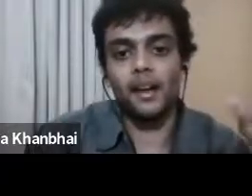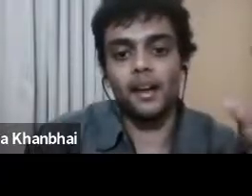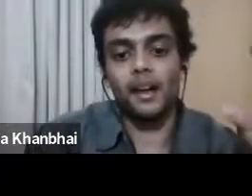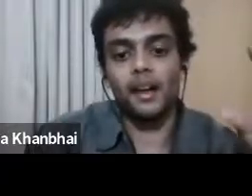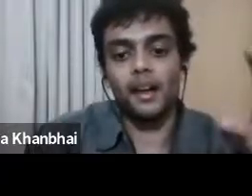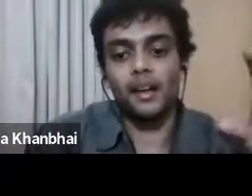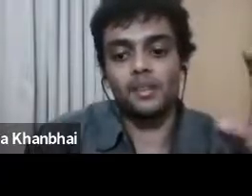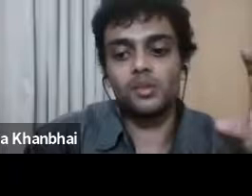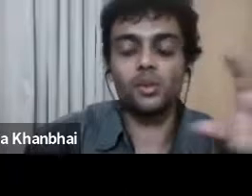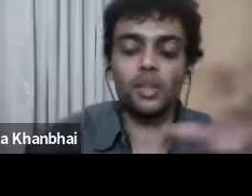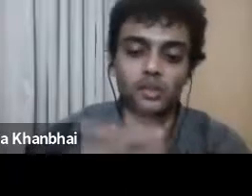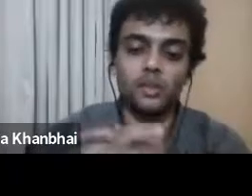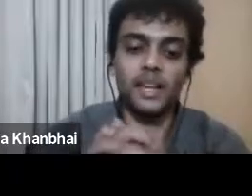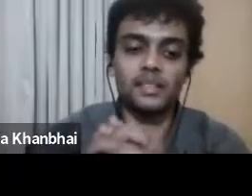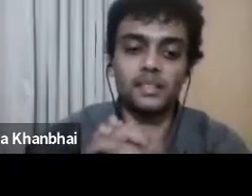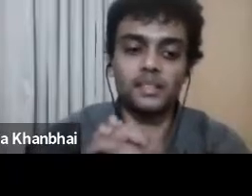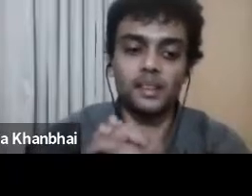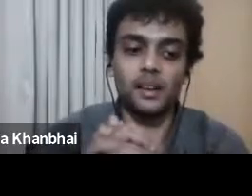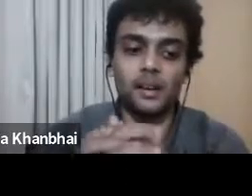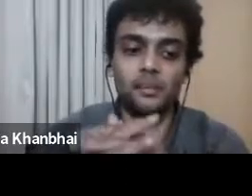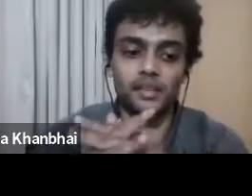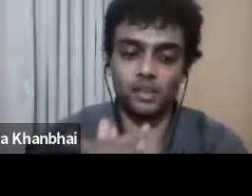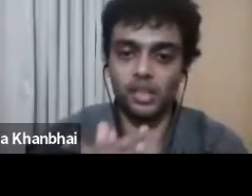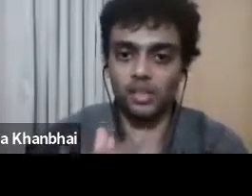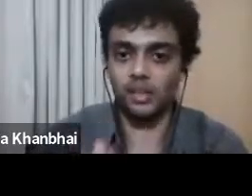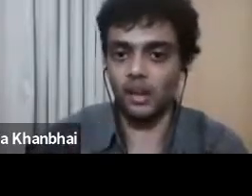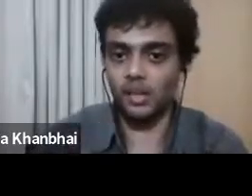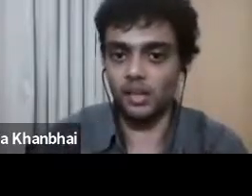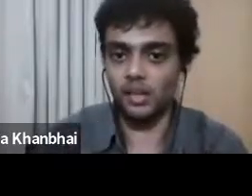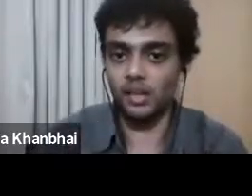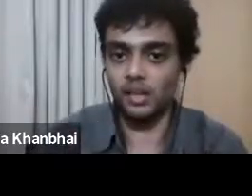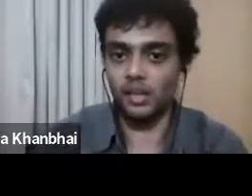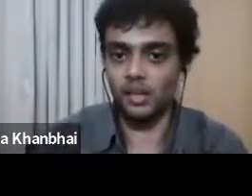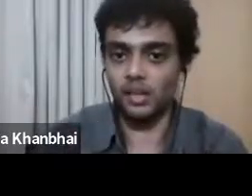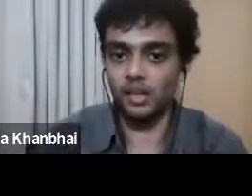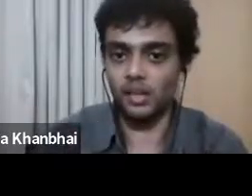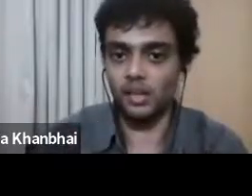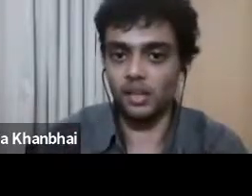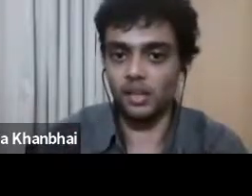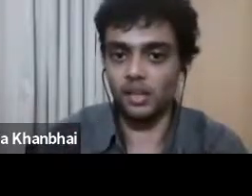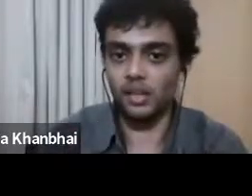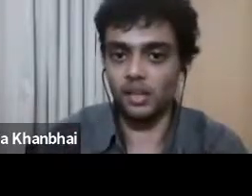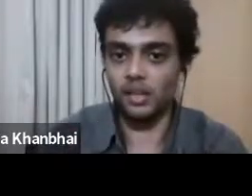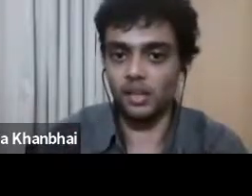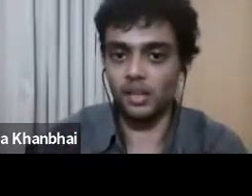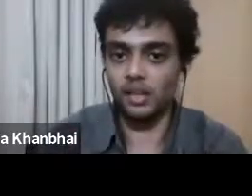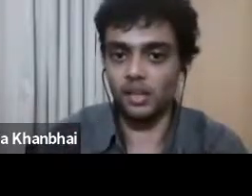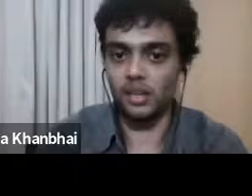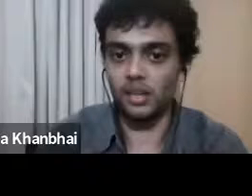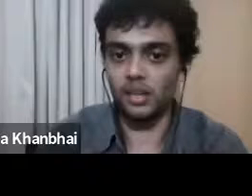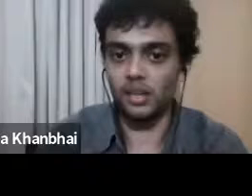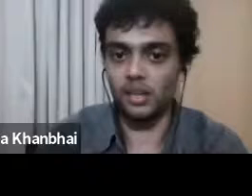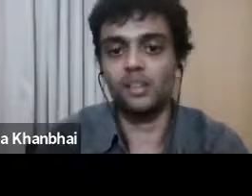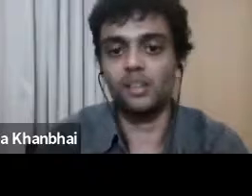And so yeah, so that's essentially the last point I wanted to make with about this